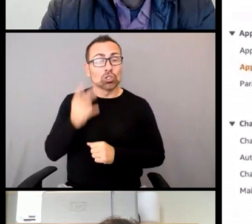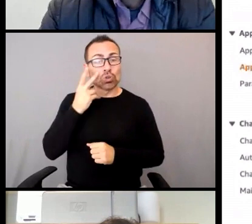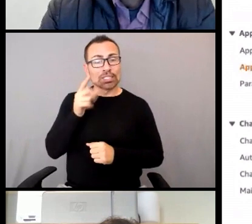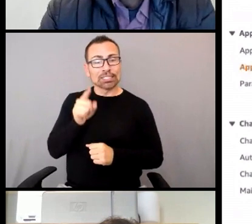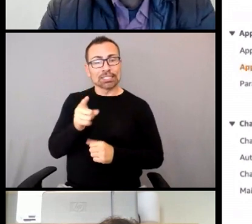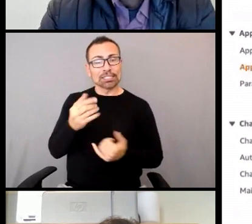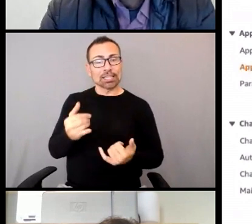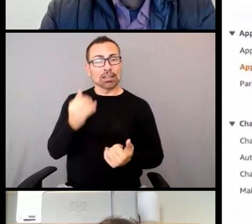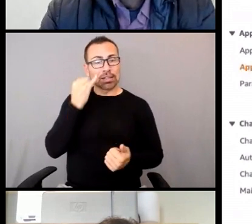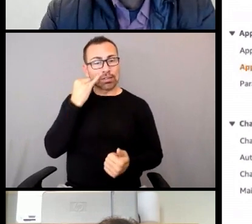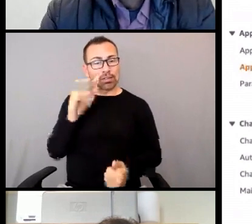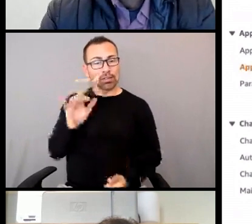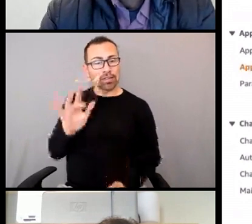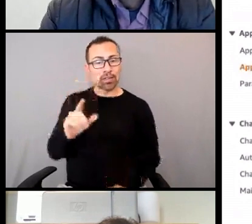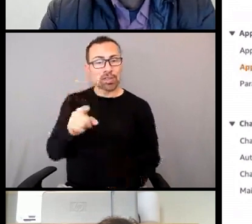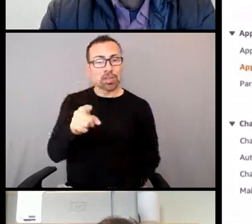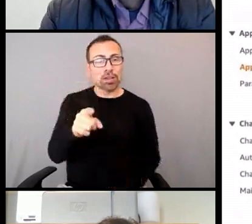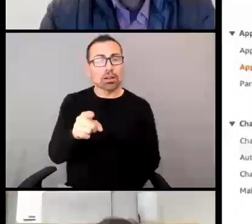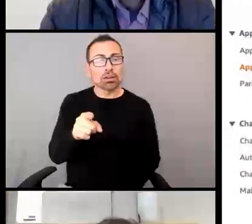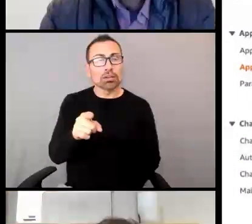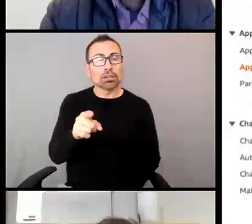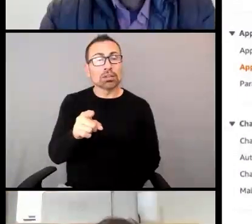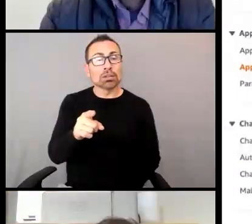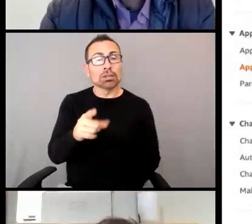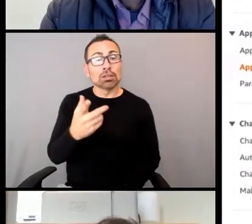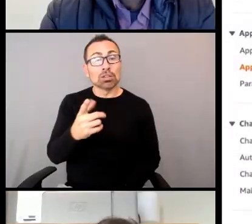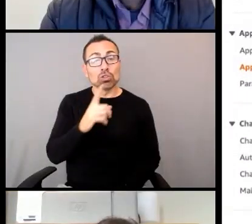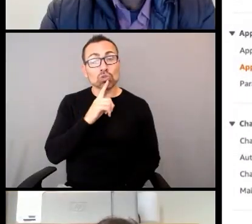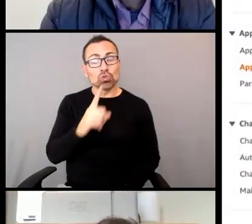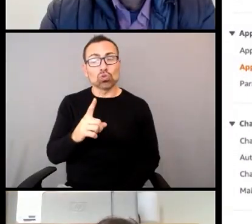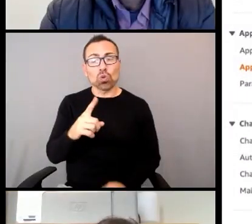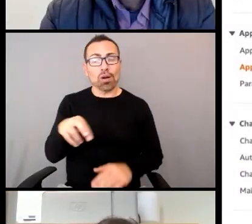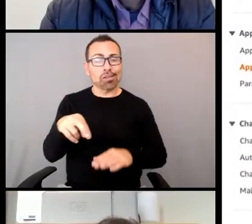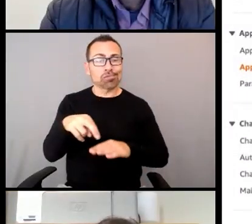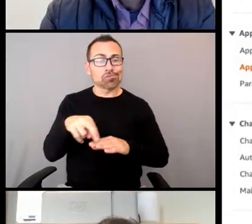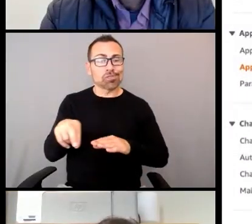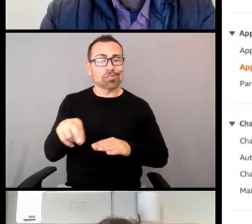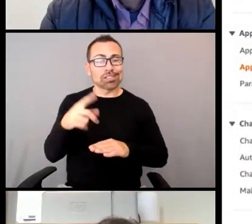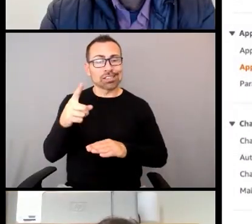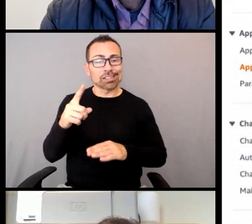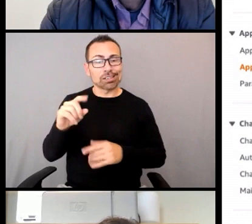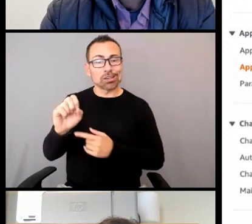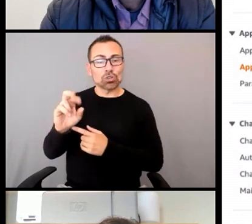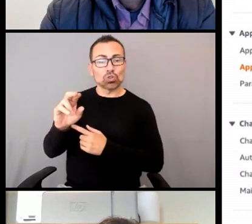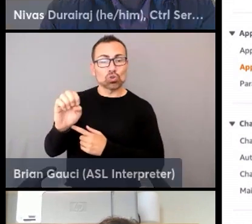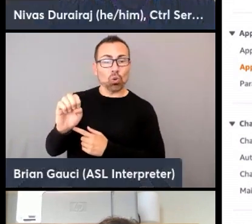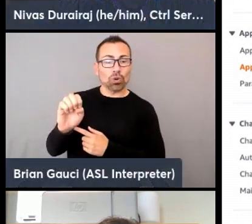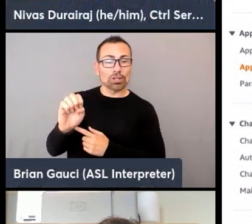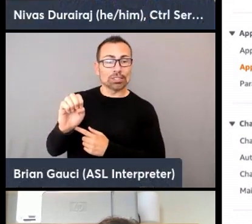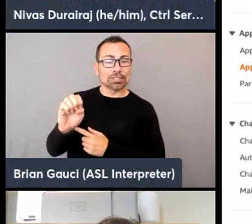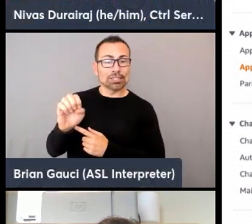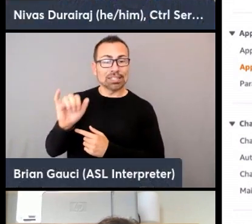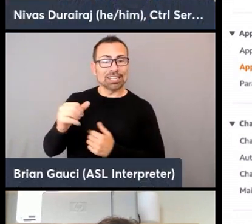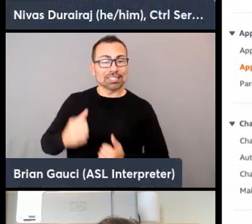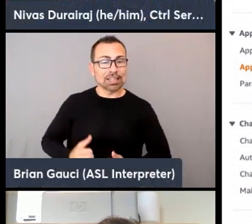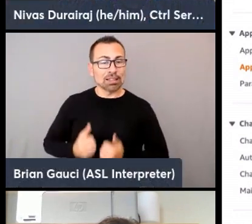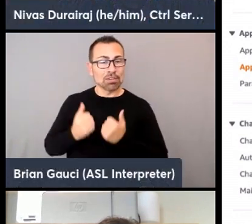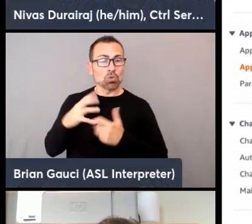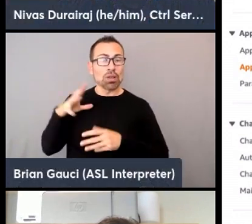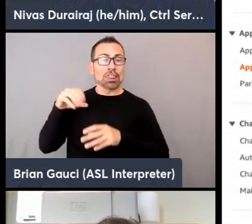if you click on this, you are basically referencing a source that's living in secrets